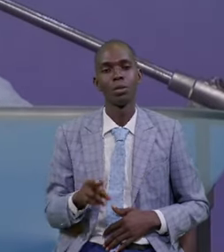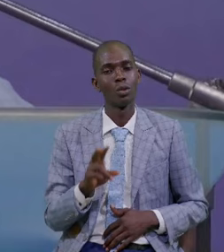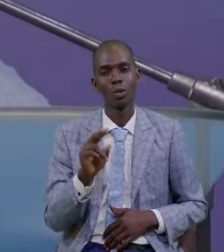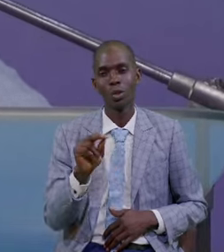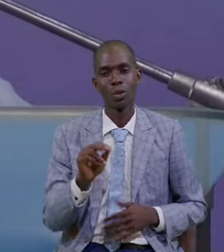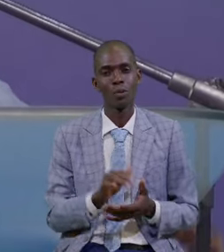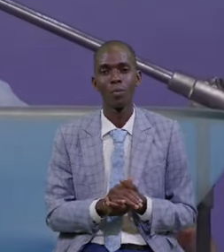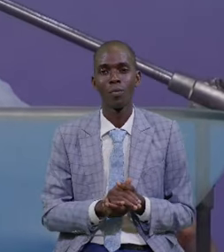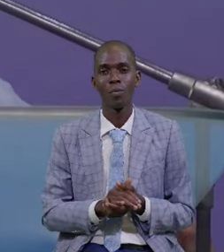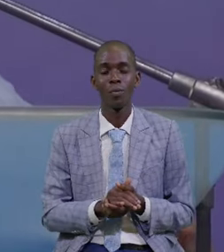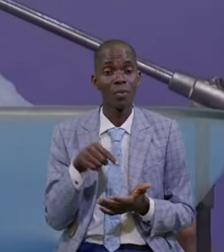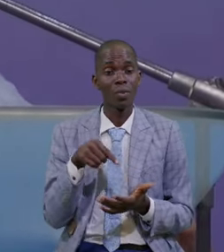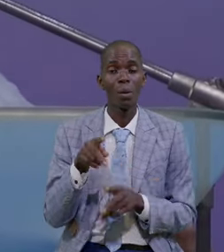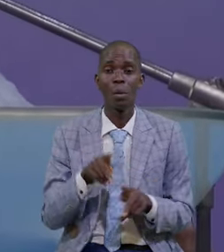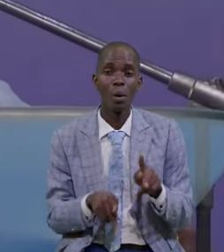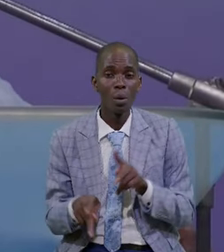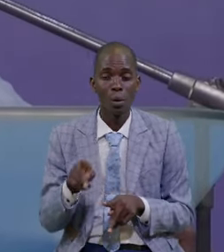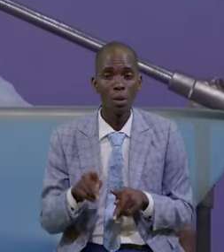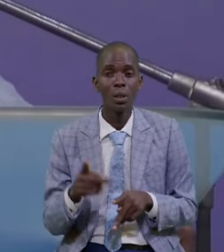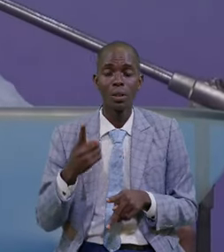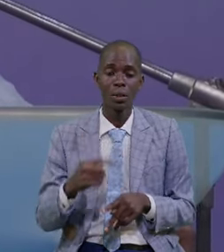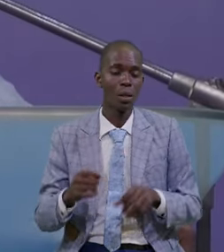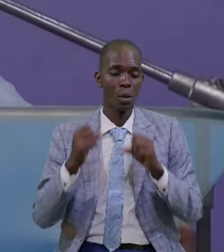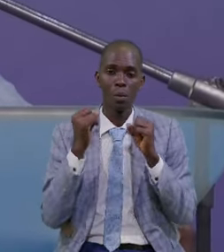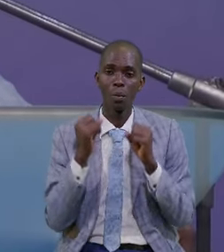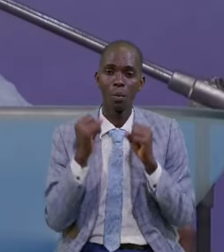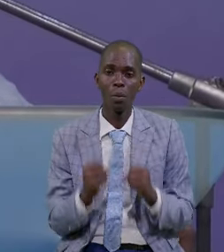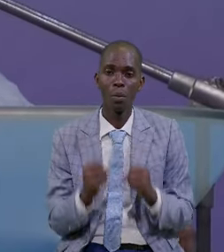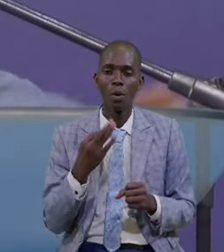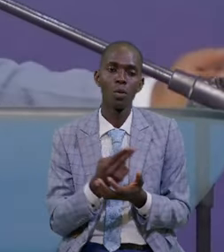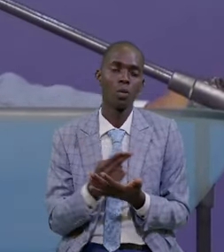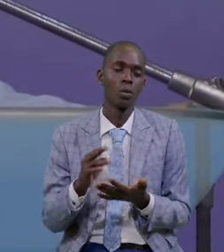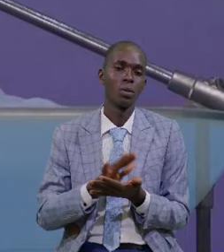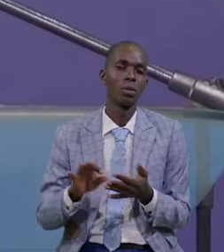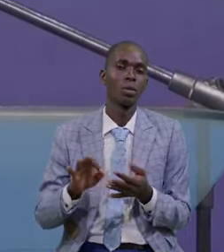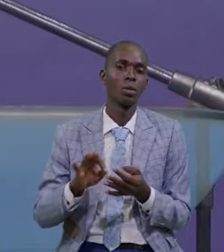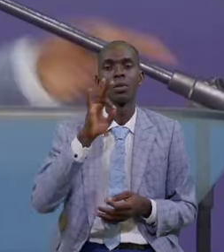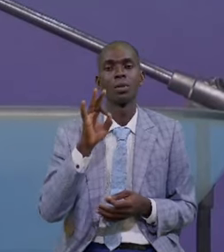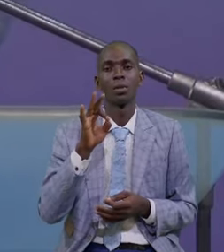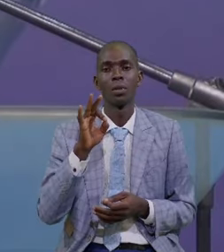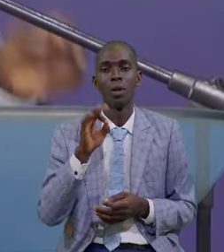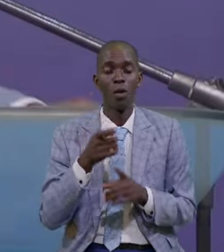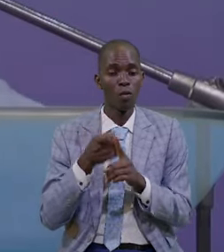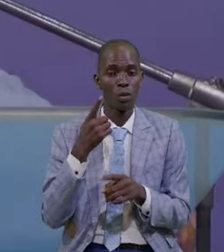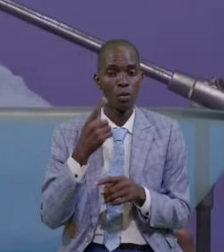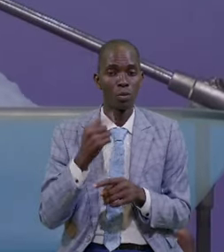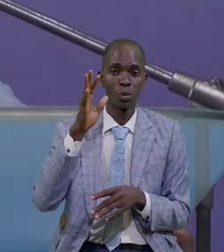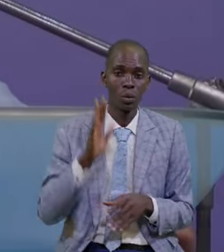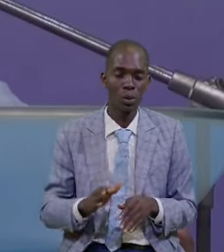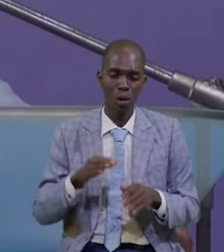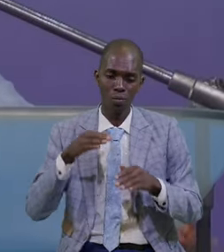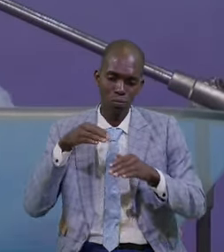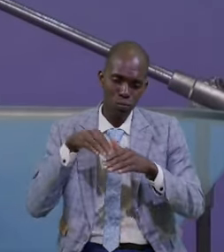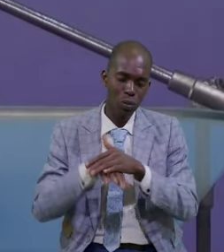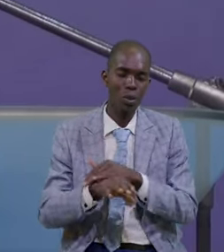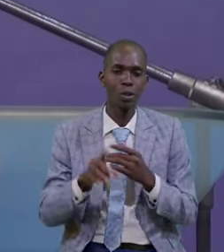these people, the power of the Holy Ghost from the preacher penetrated into